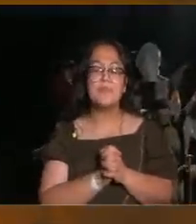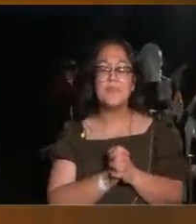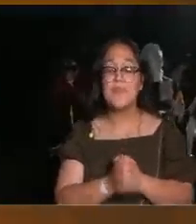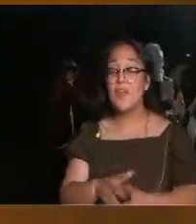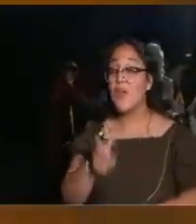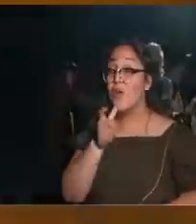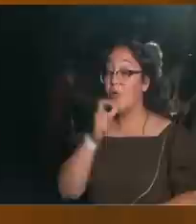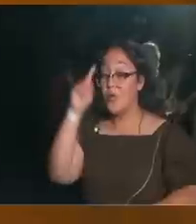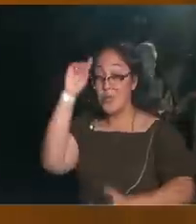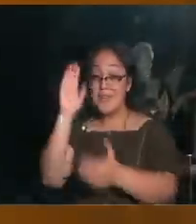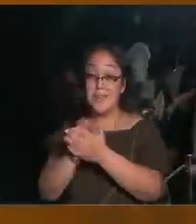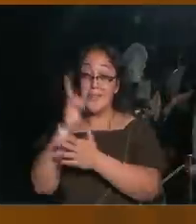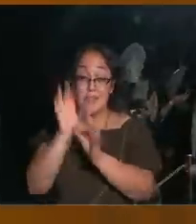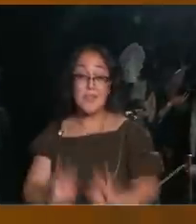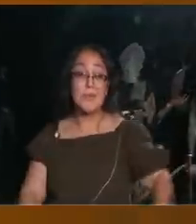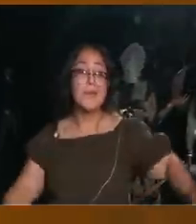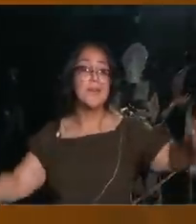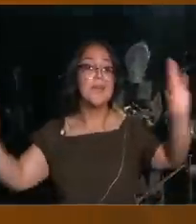Anyone know he's worthy in the house?